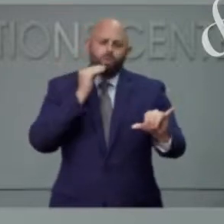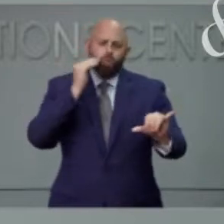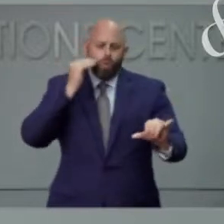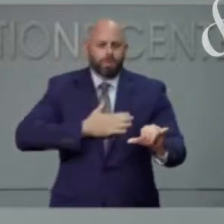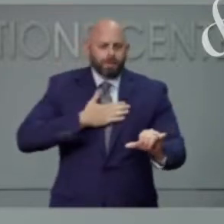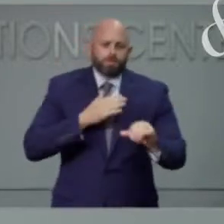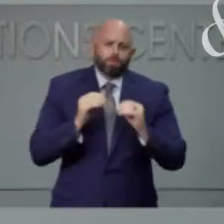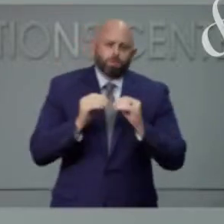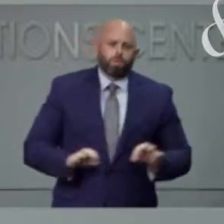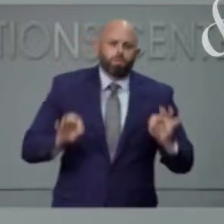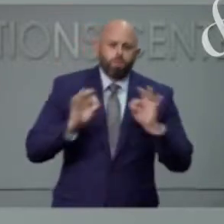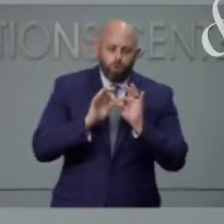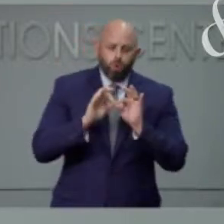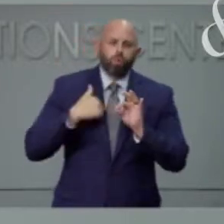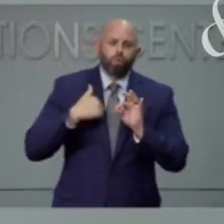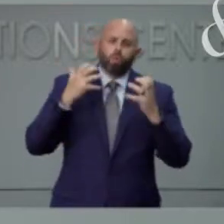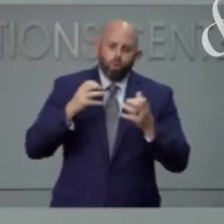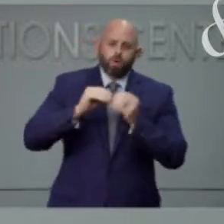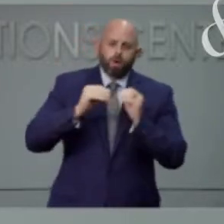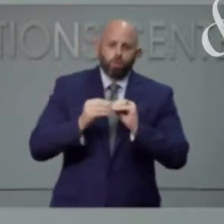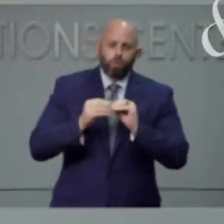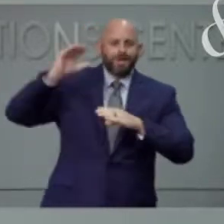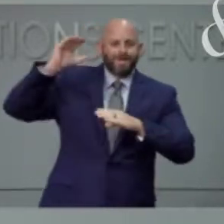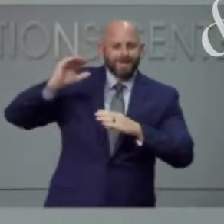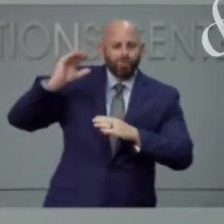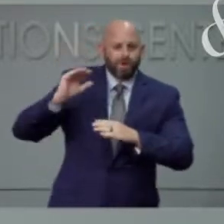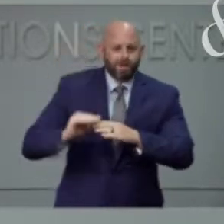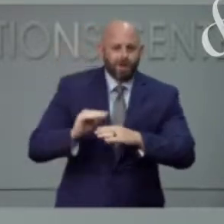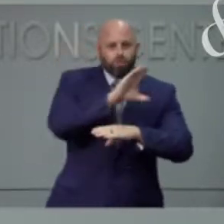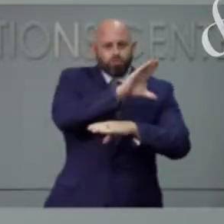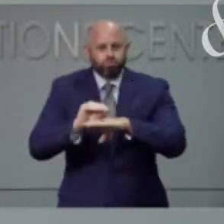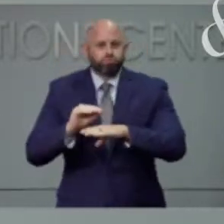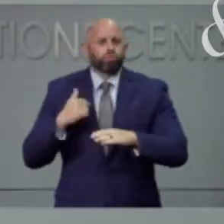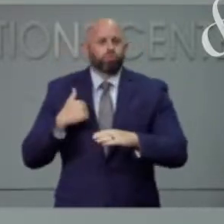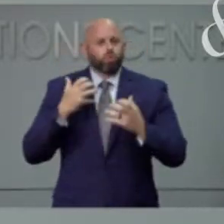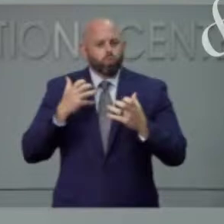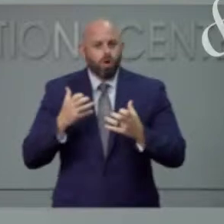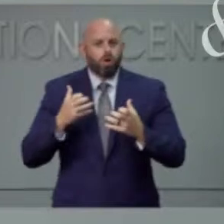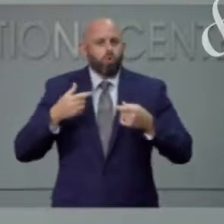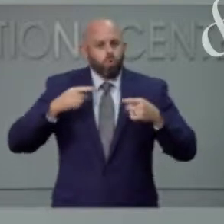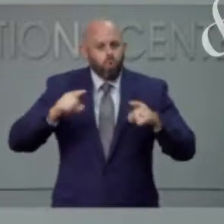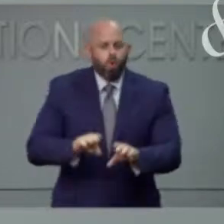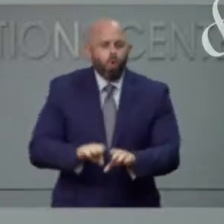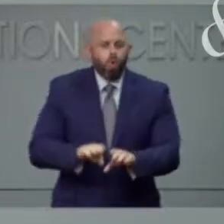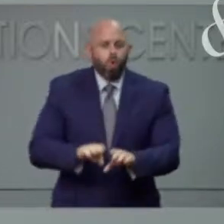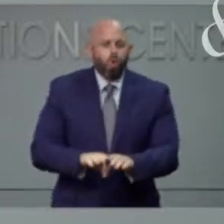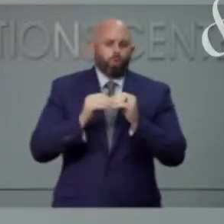make sure that those trends stay as stable as possible as we ease restrictions. Thanks.